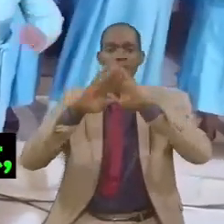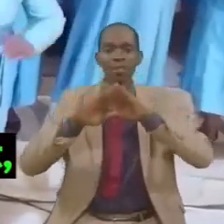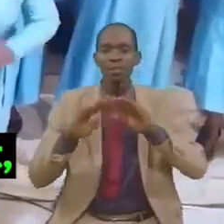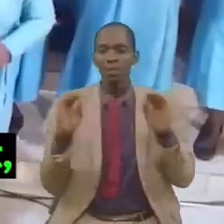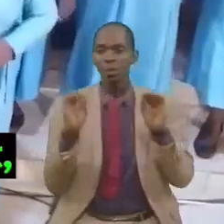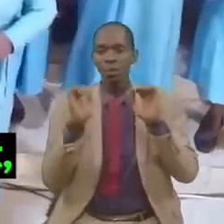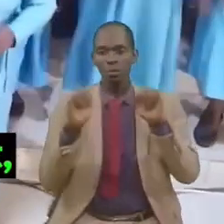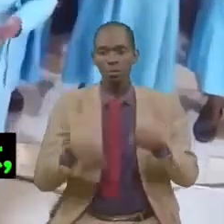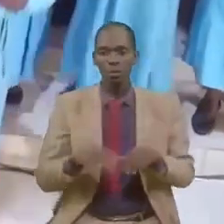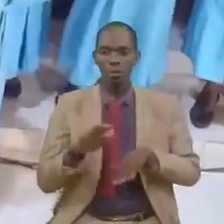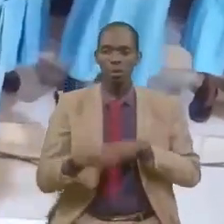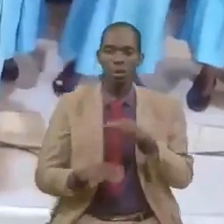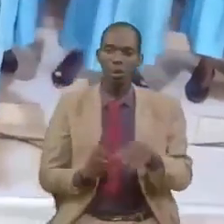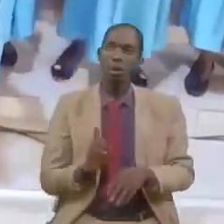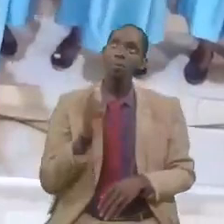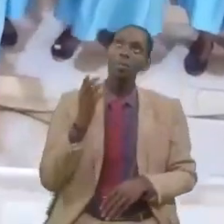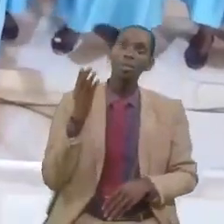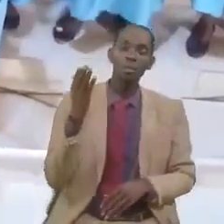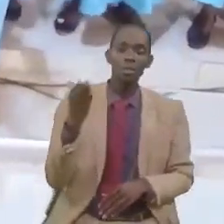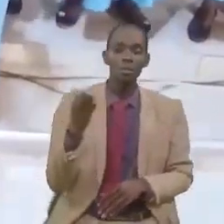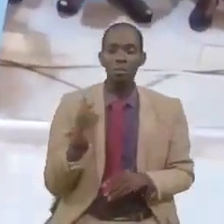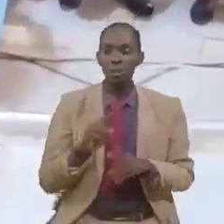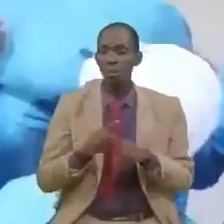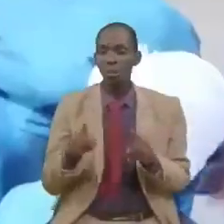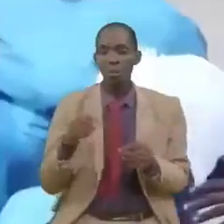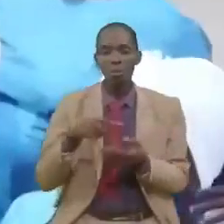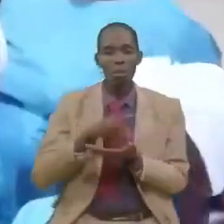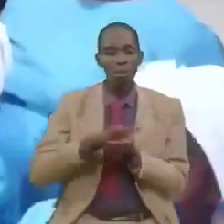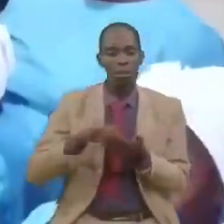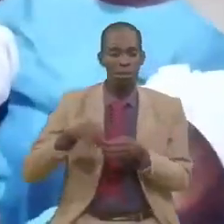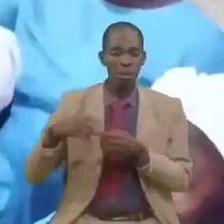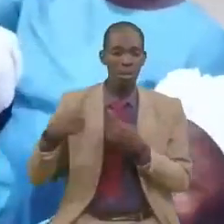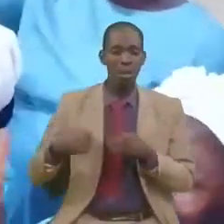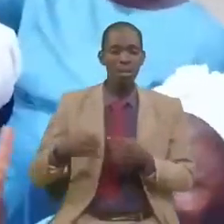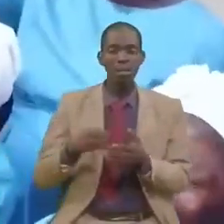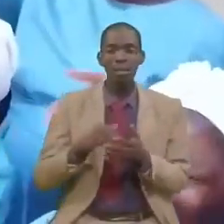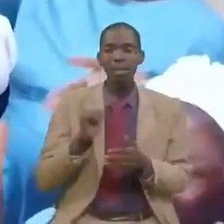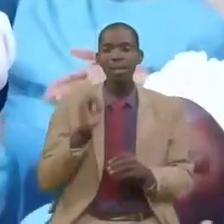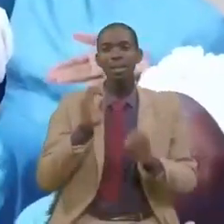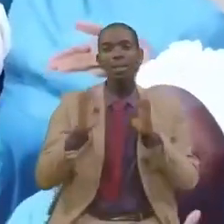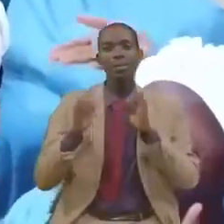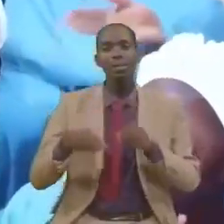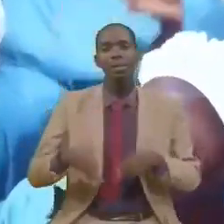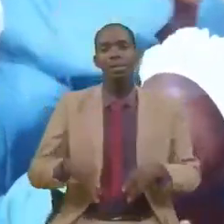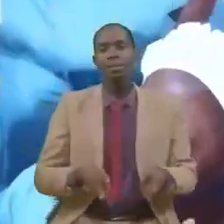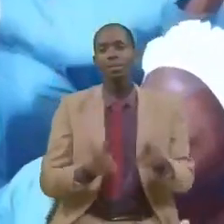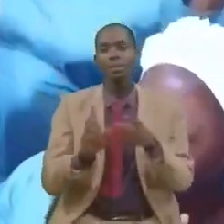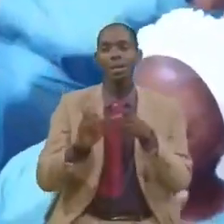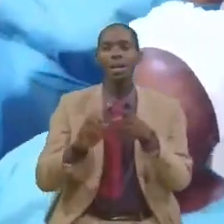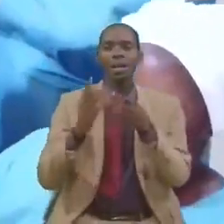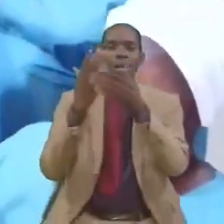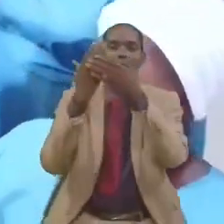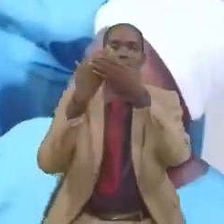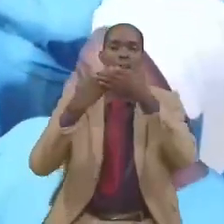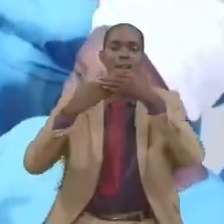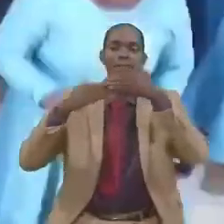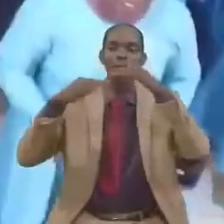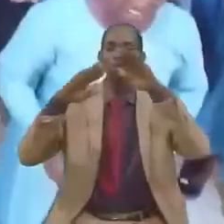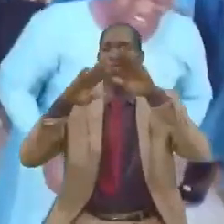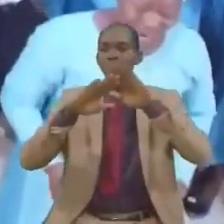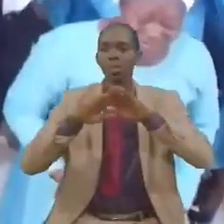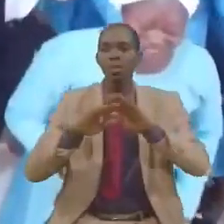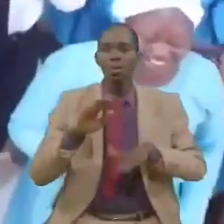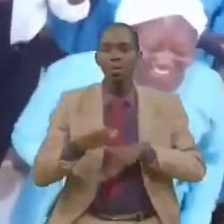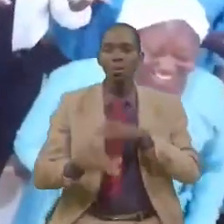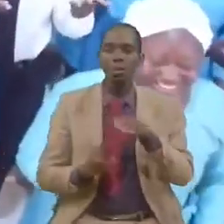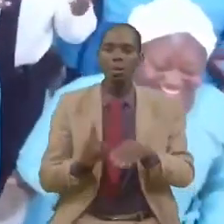can walk up there. What the pure in us? It's a highway to heaven.